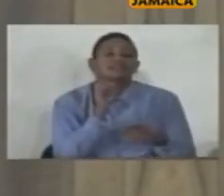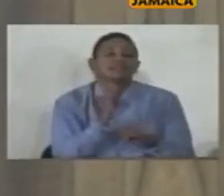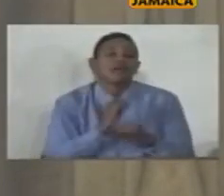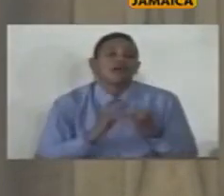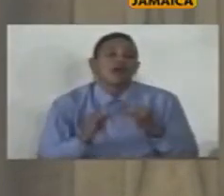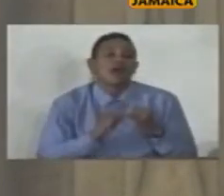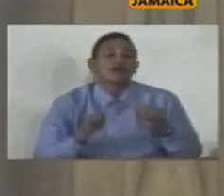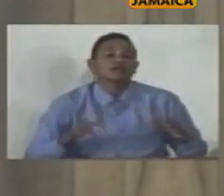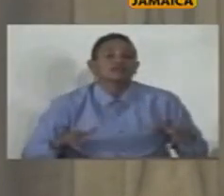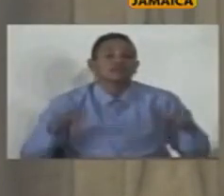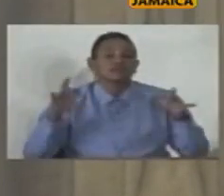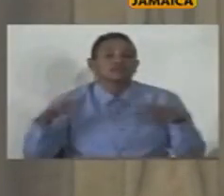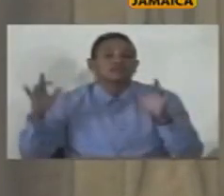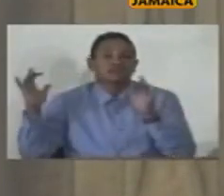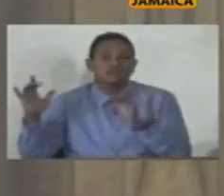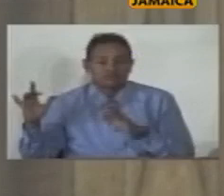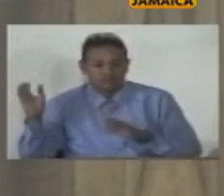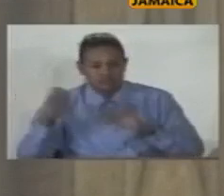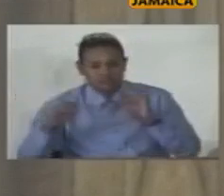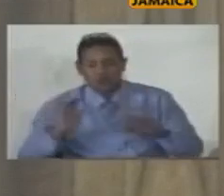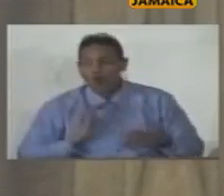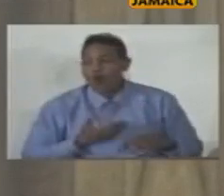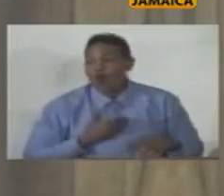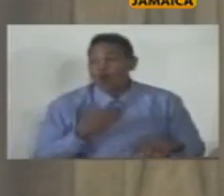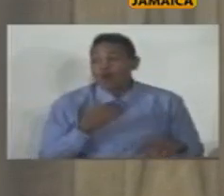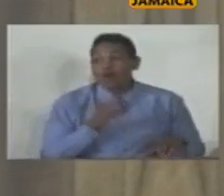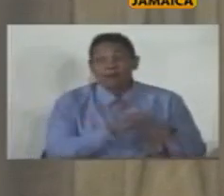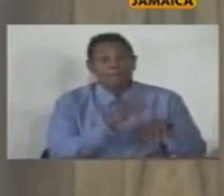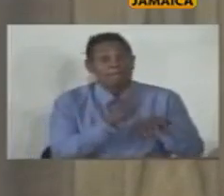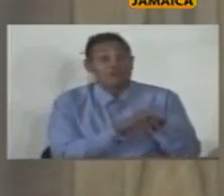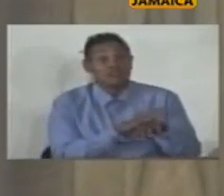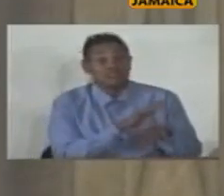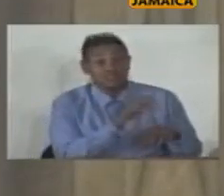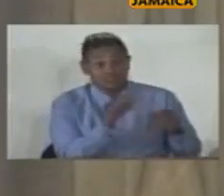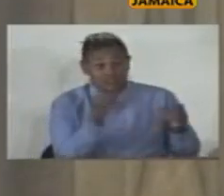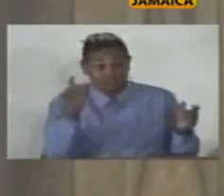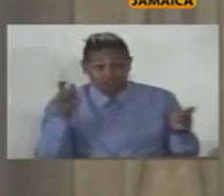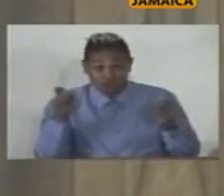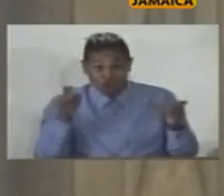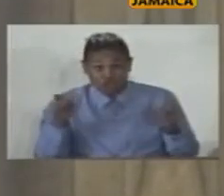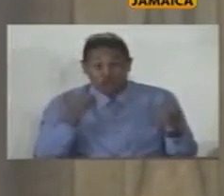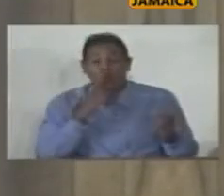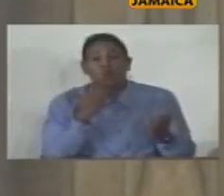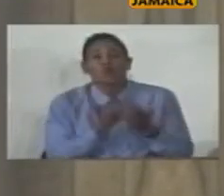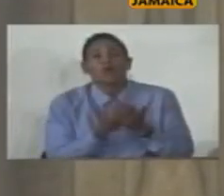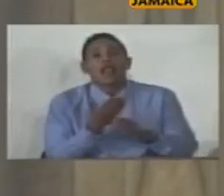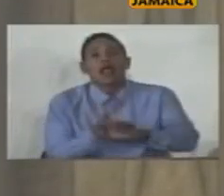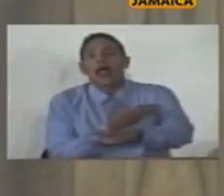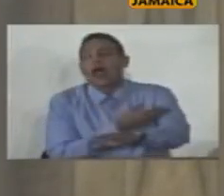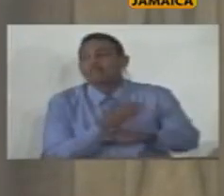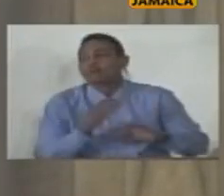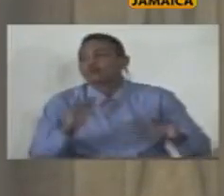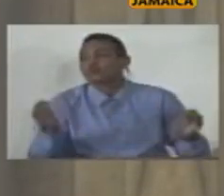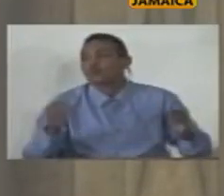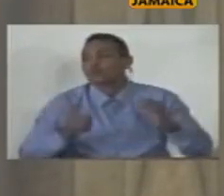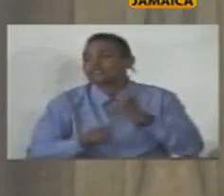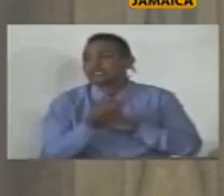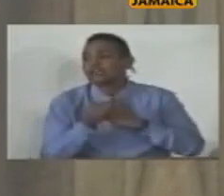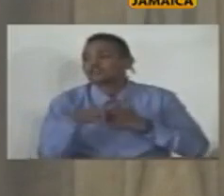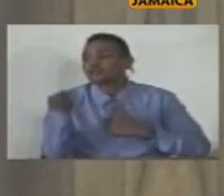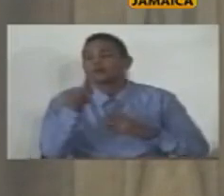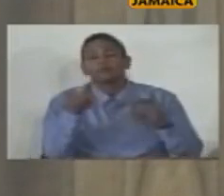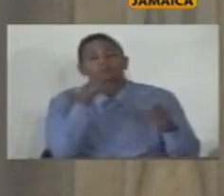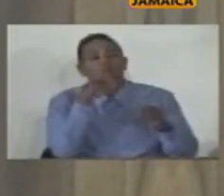drums. Our vector control is well advanced and poses no danger to the vector control workers.